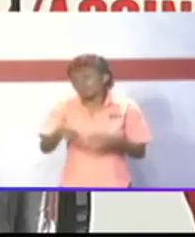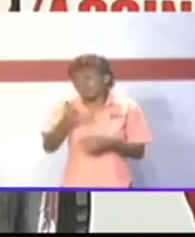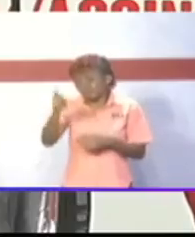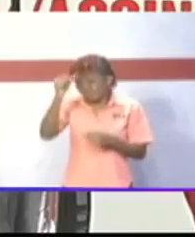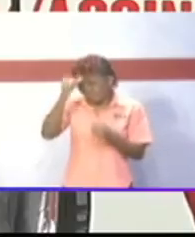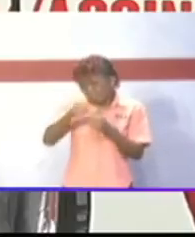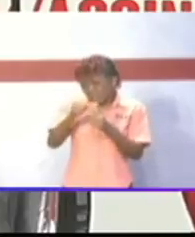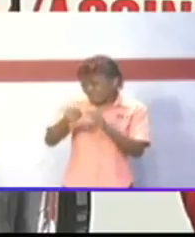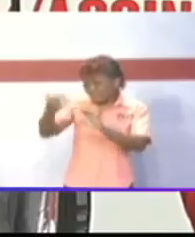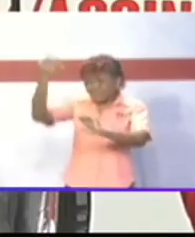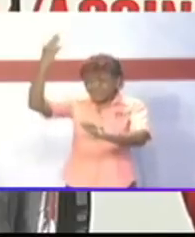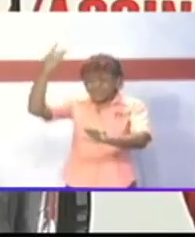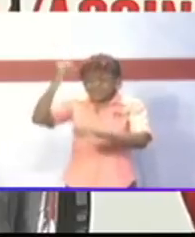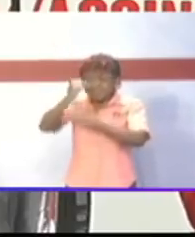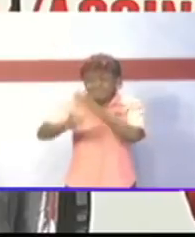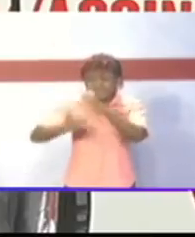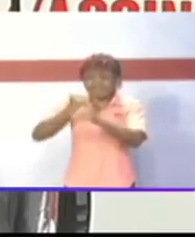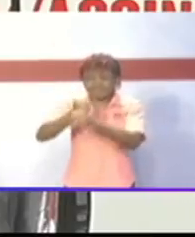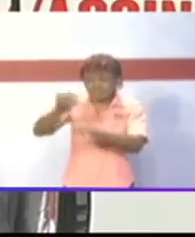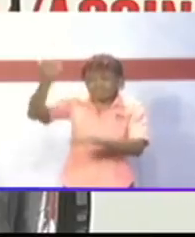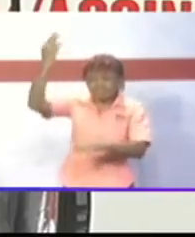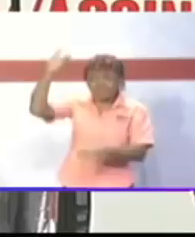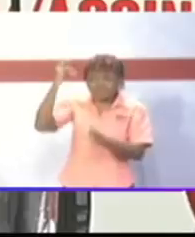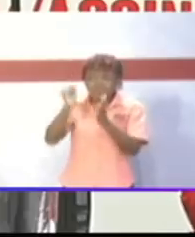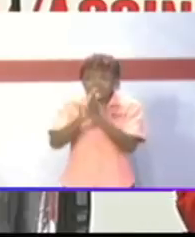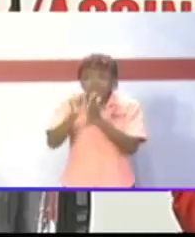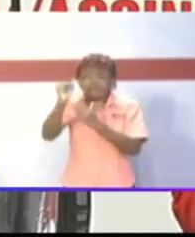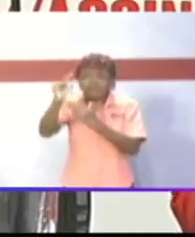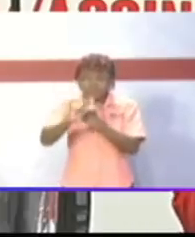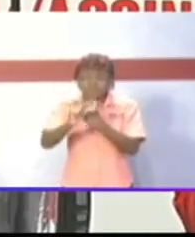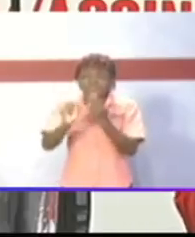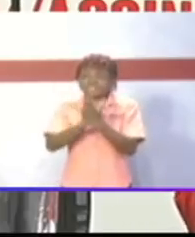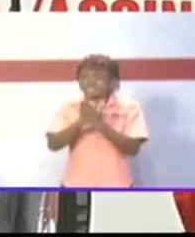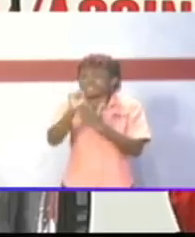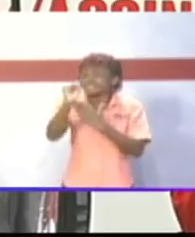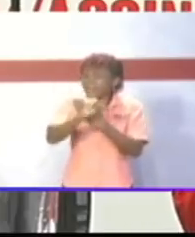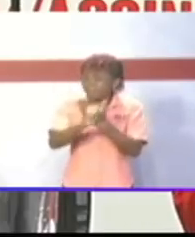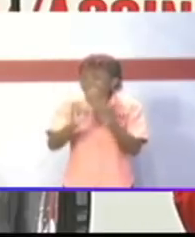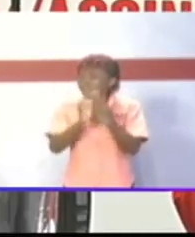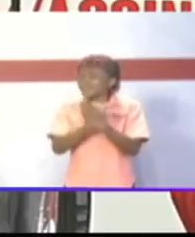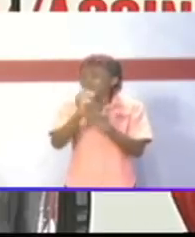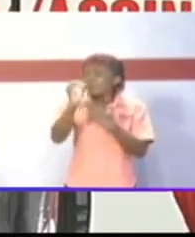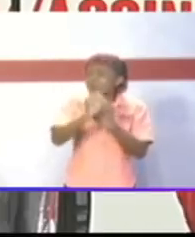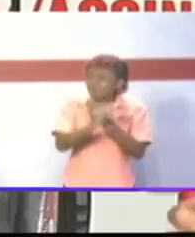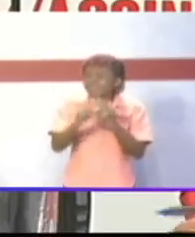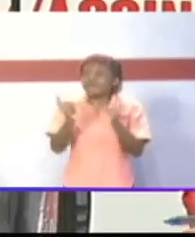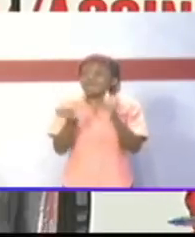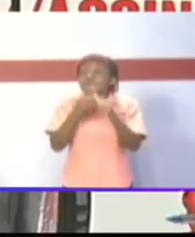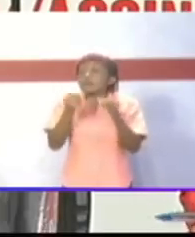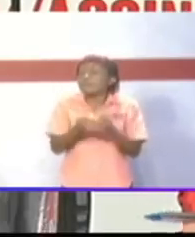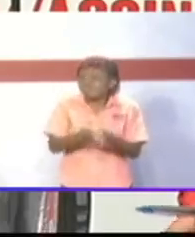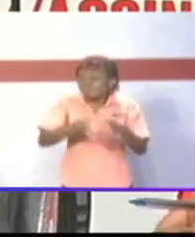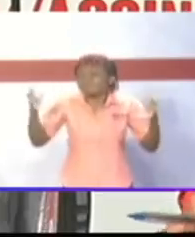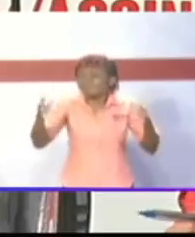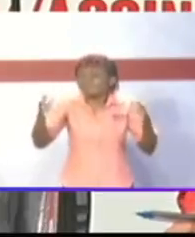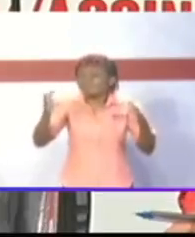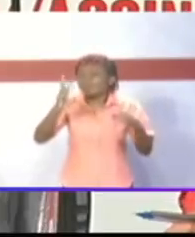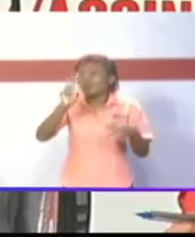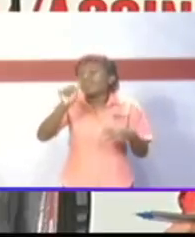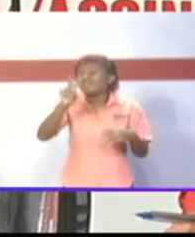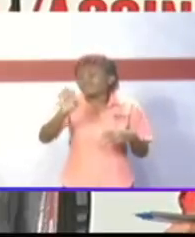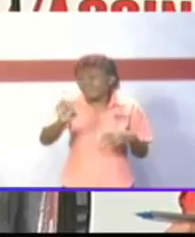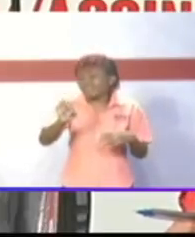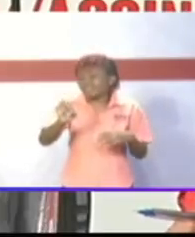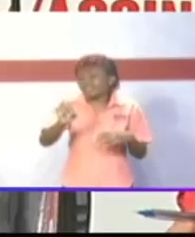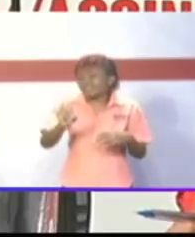last year, August, September, coming into October. Then mercifully, by November, December, January,